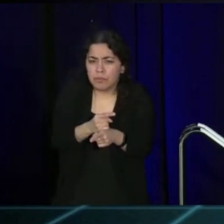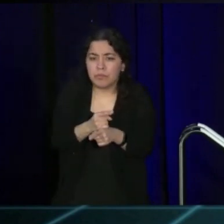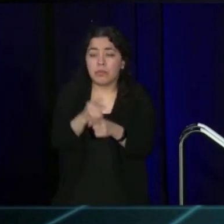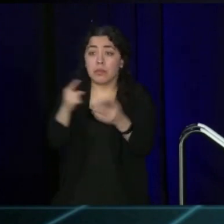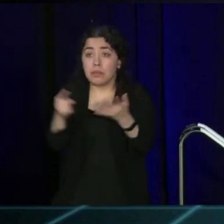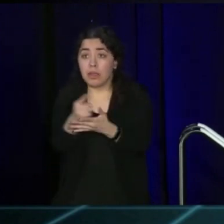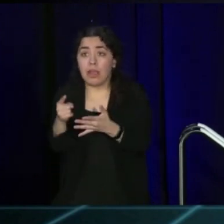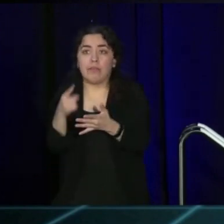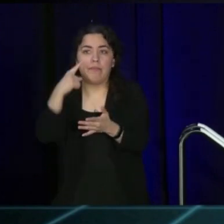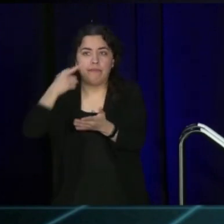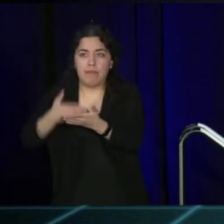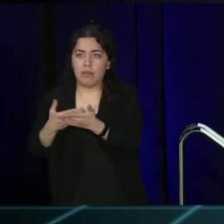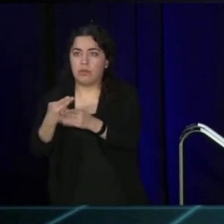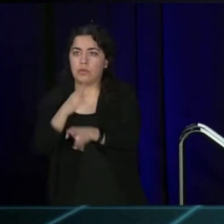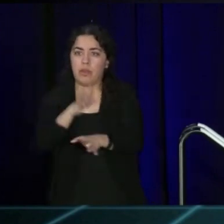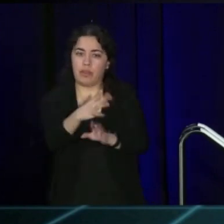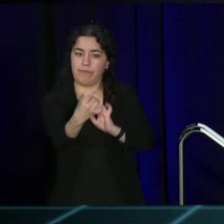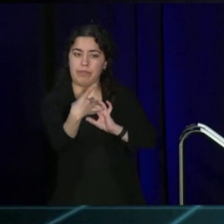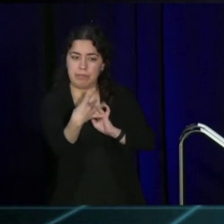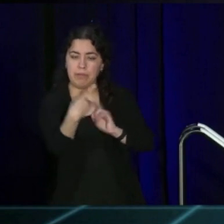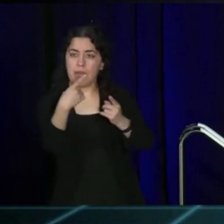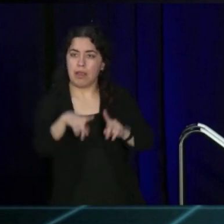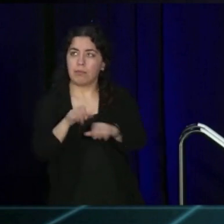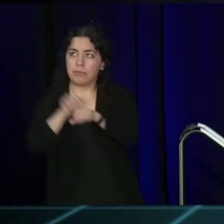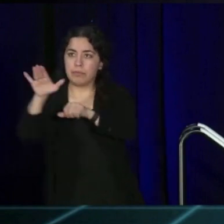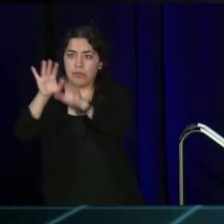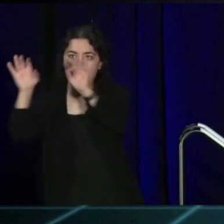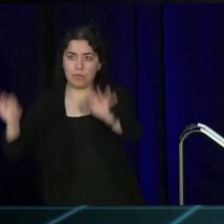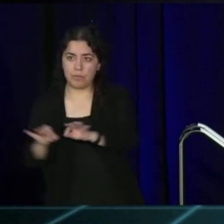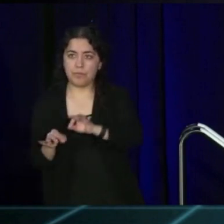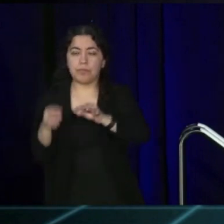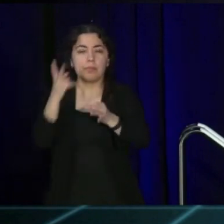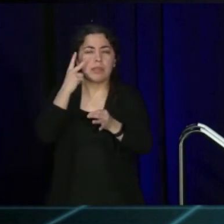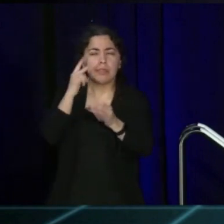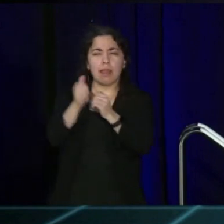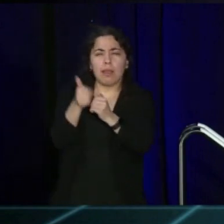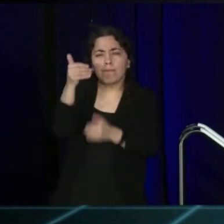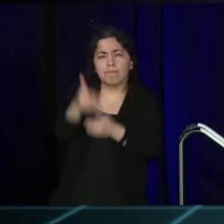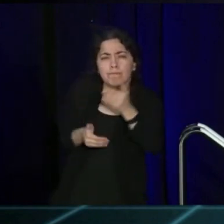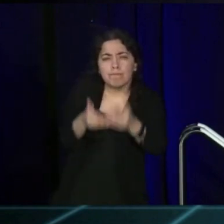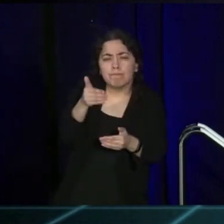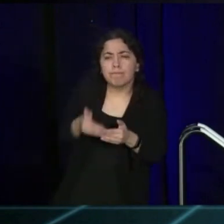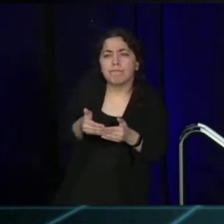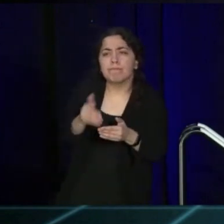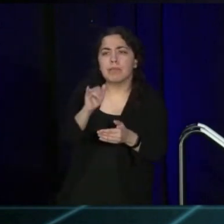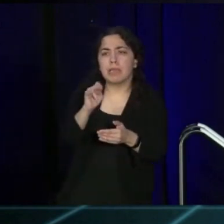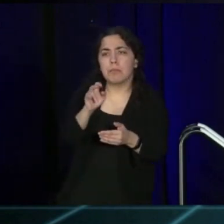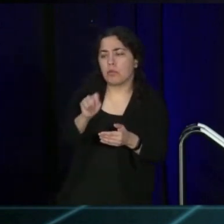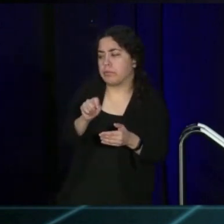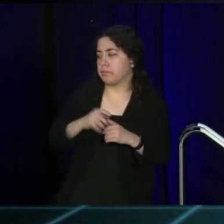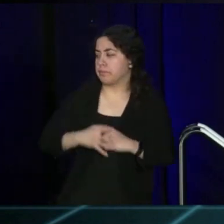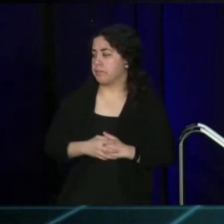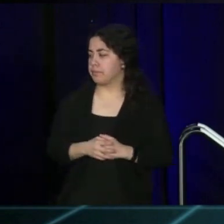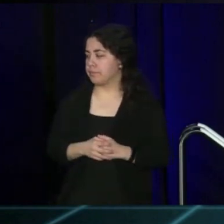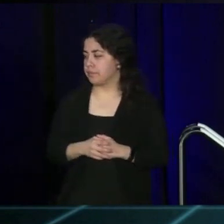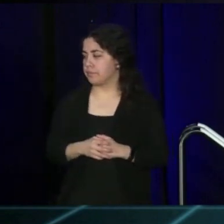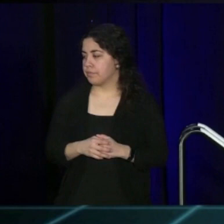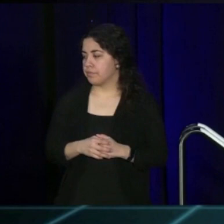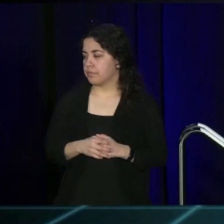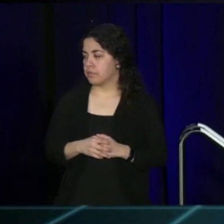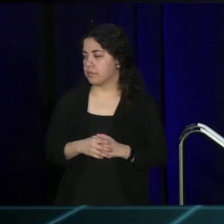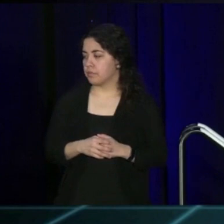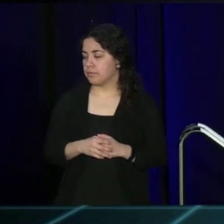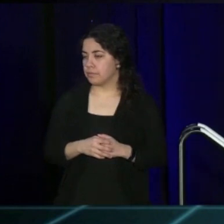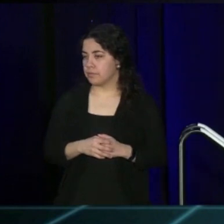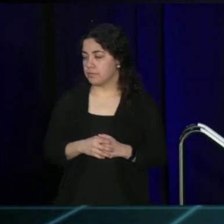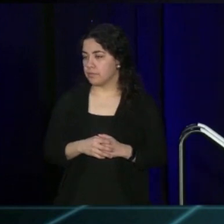user input when the form is submitted. Now let's see how we can implement these input level error messages. So right now, to indicate that